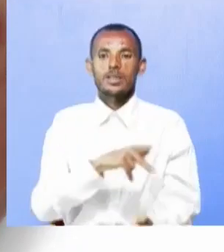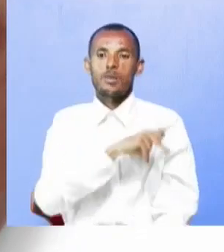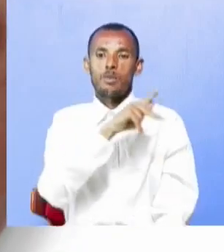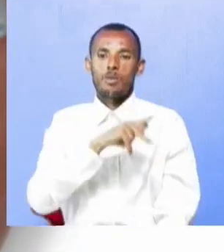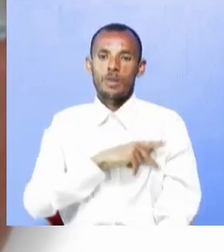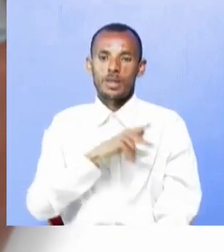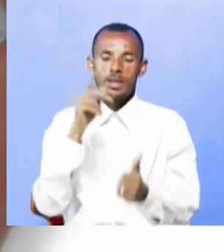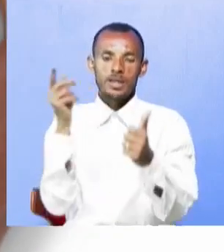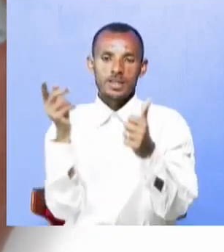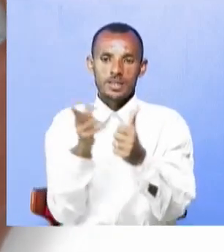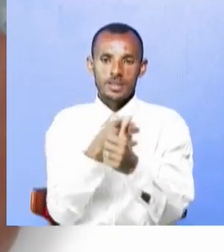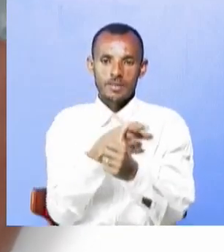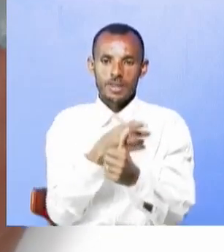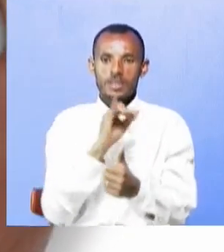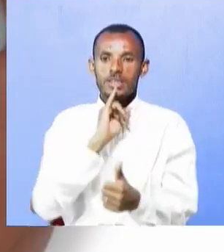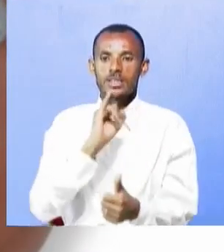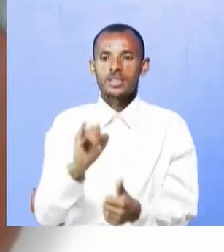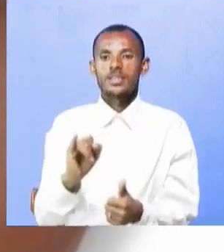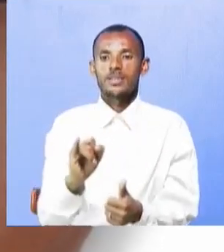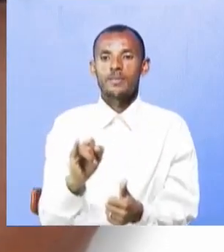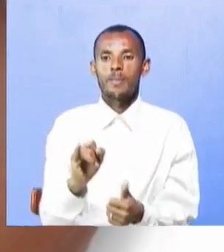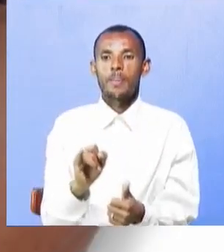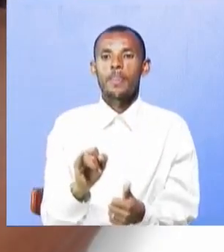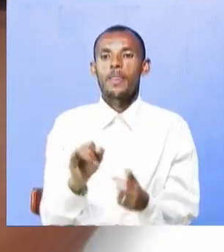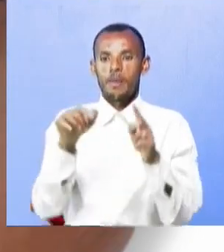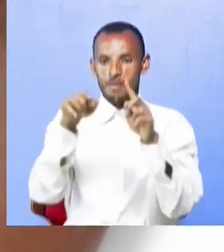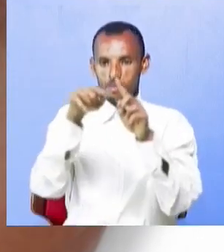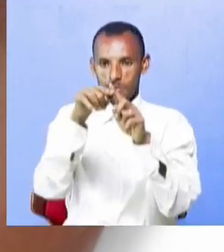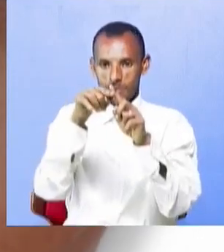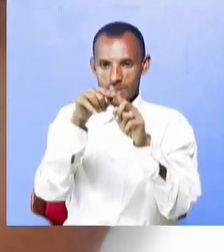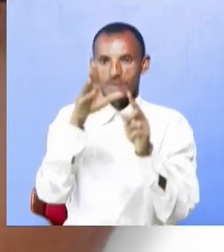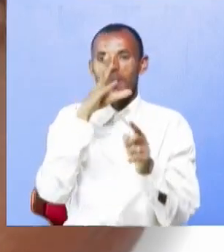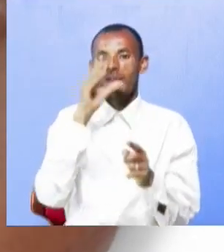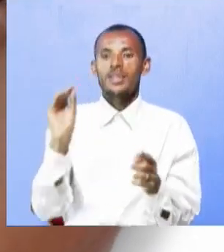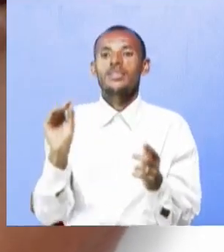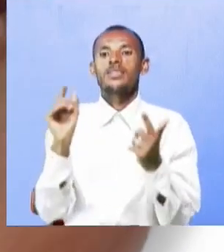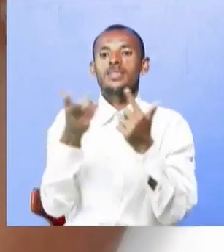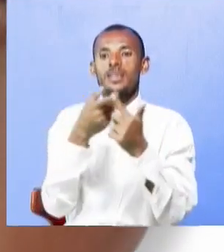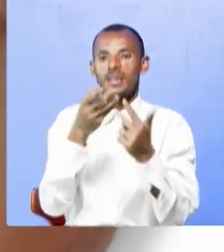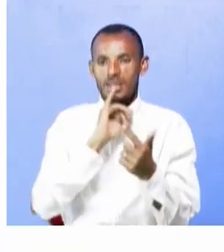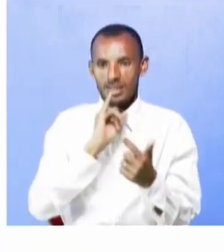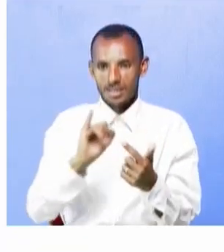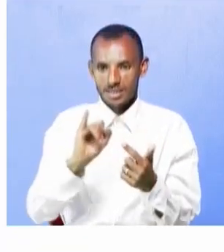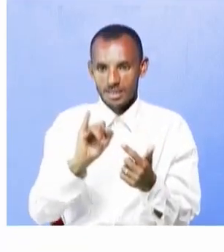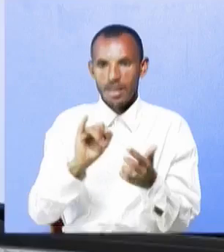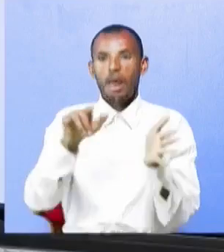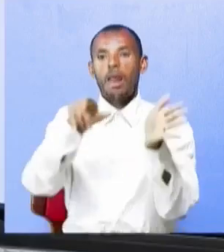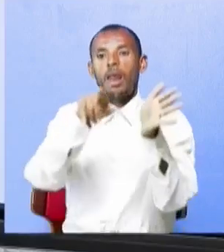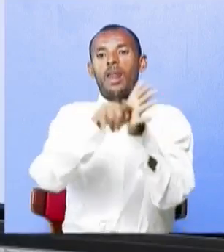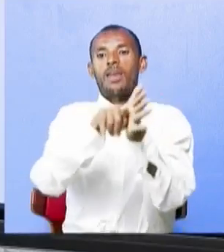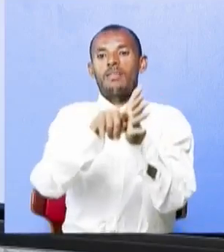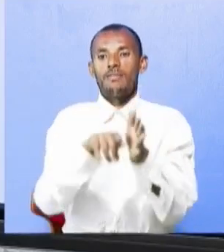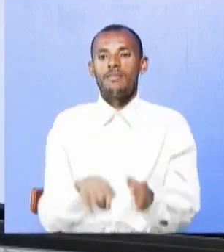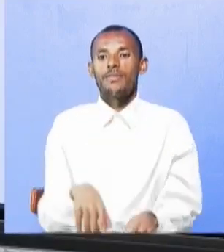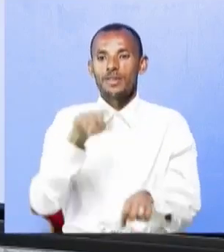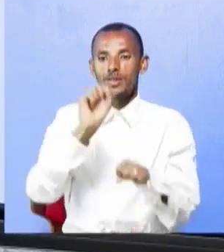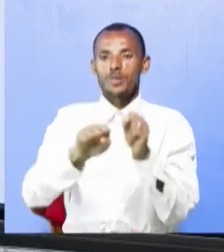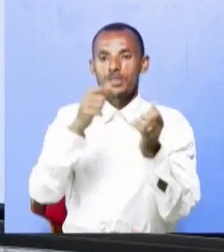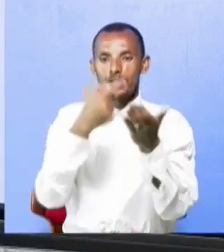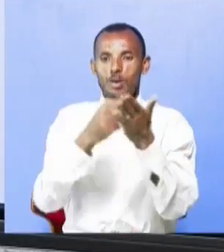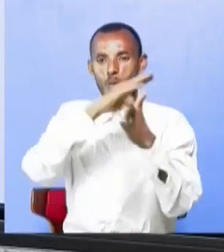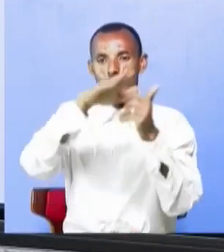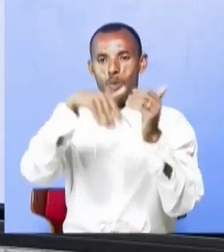The first entry is positive, and the second entry is negative. So these